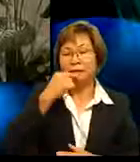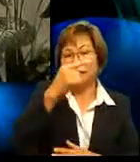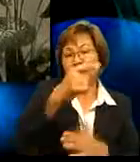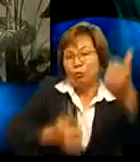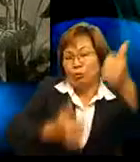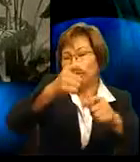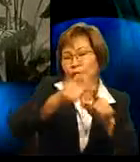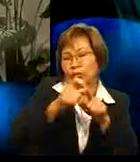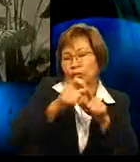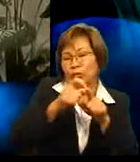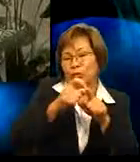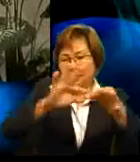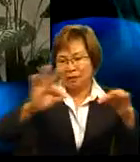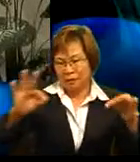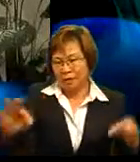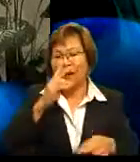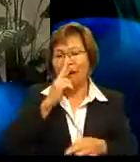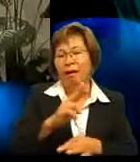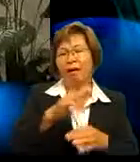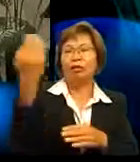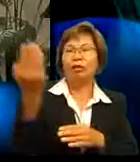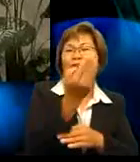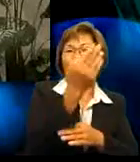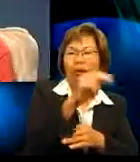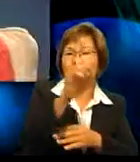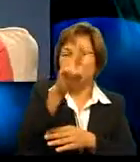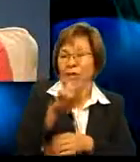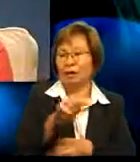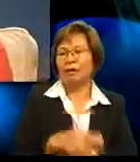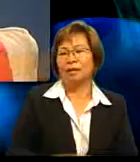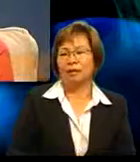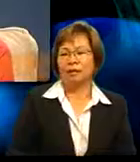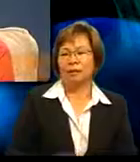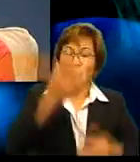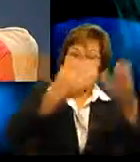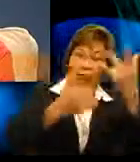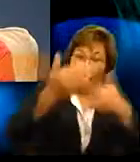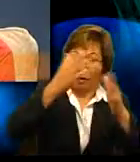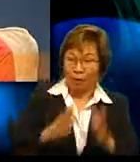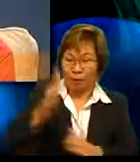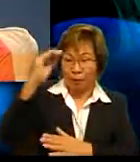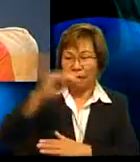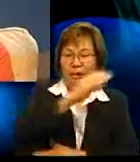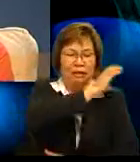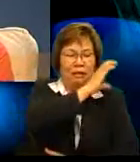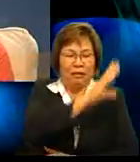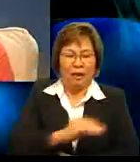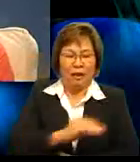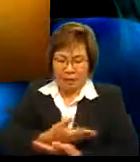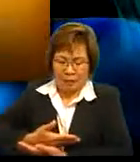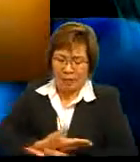us which words in the sentence are the common nouns? It would be the fireman, the chief, and the baby.